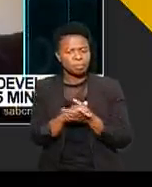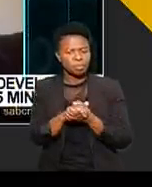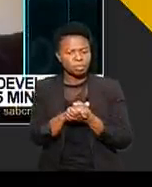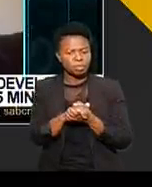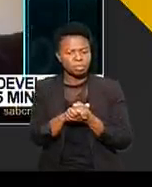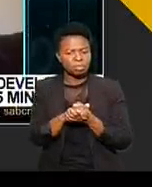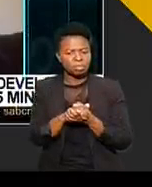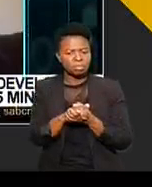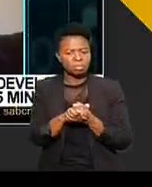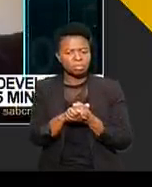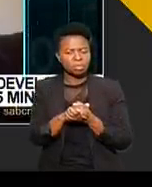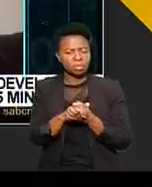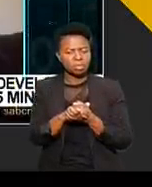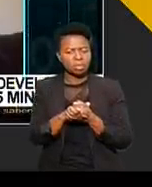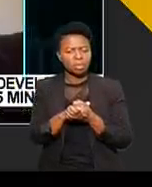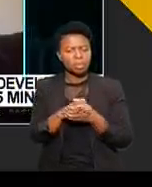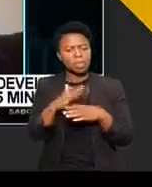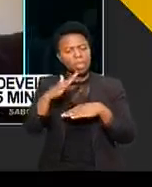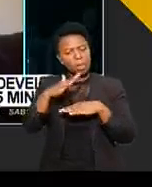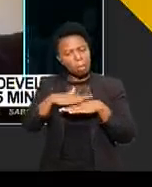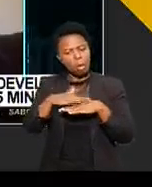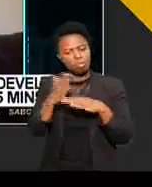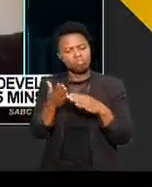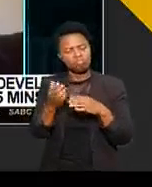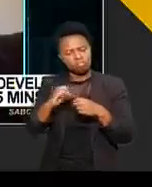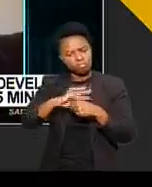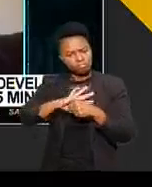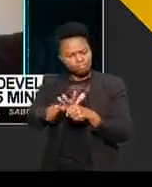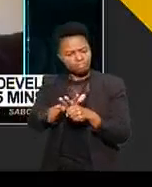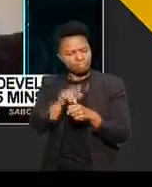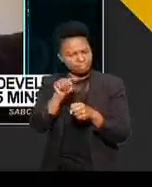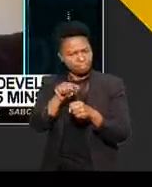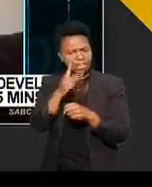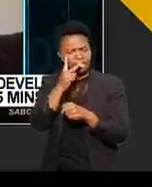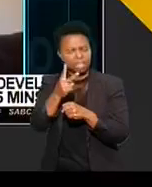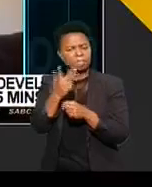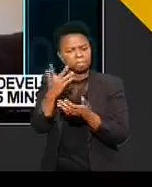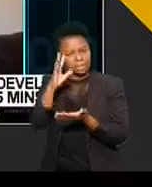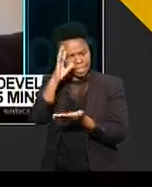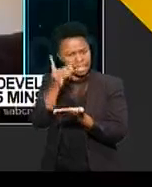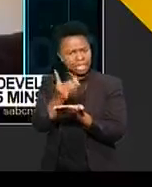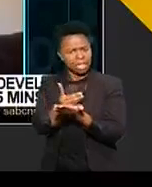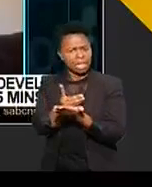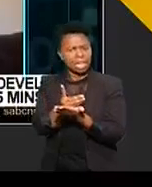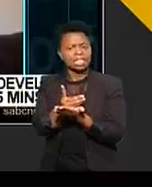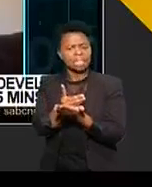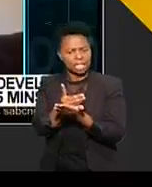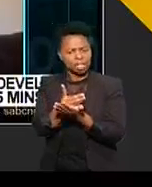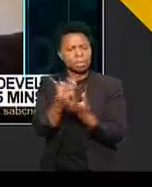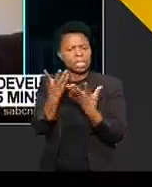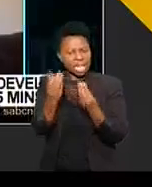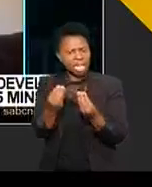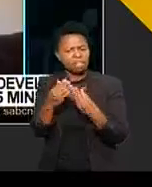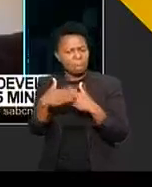we took note of the pandemic, we then decided to now put our technologies together. These are technologies